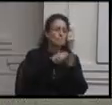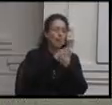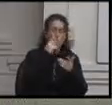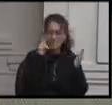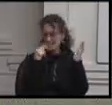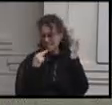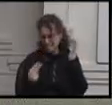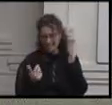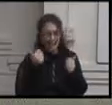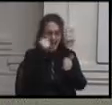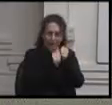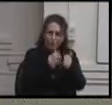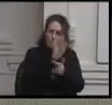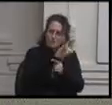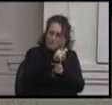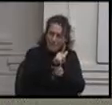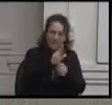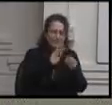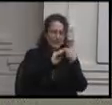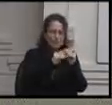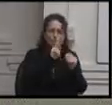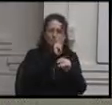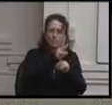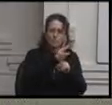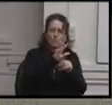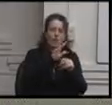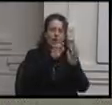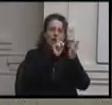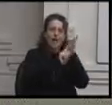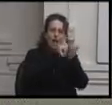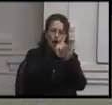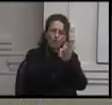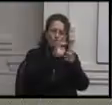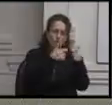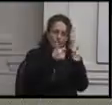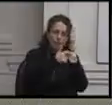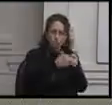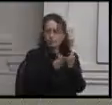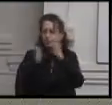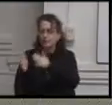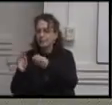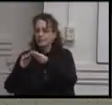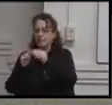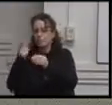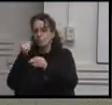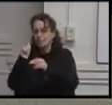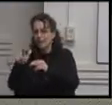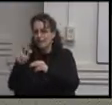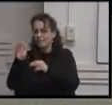all the town. There's the number of kilowatt hours, number of gallons, and we can convert that into carbon.